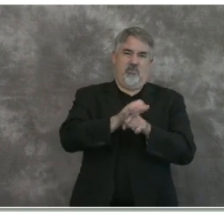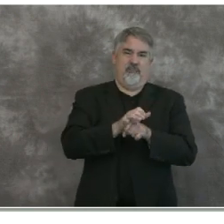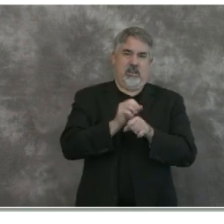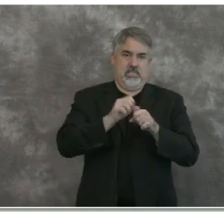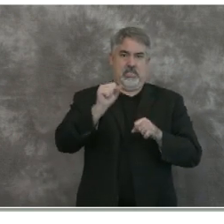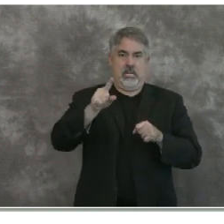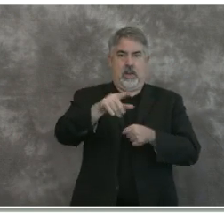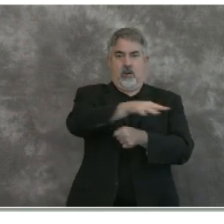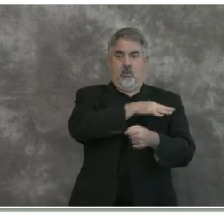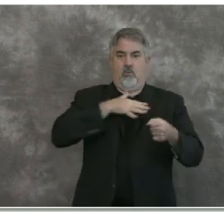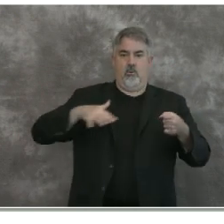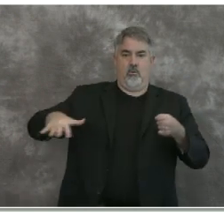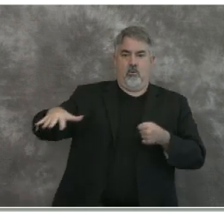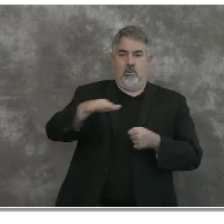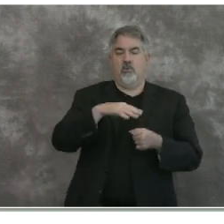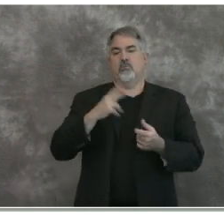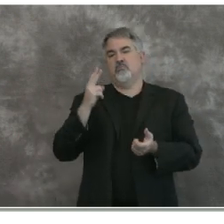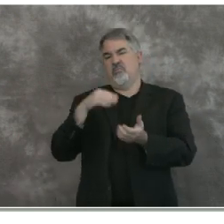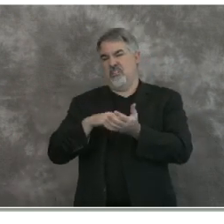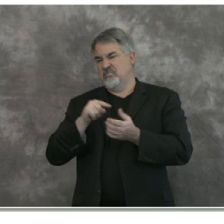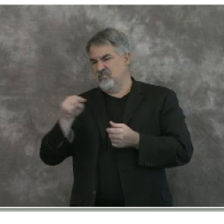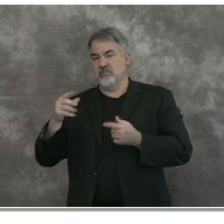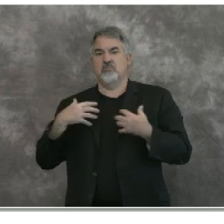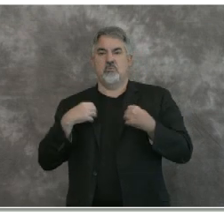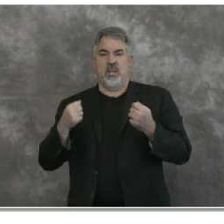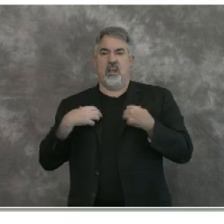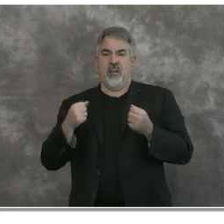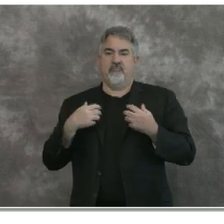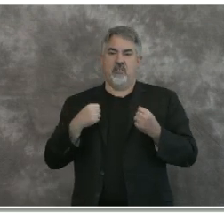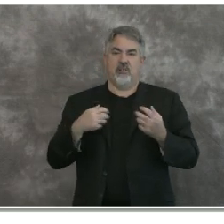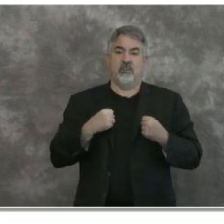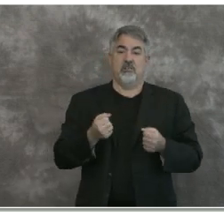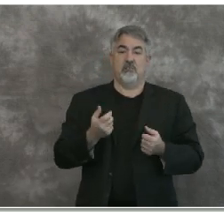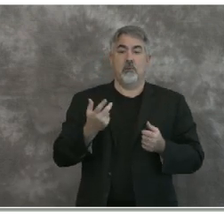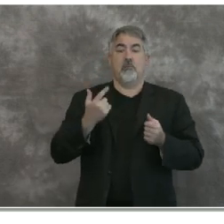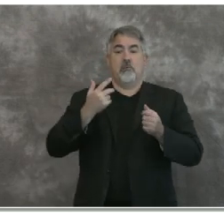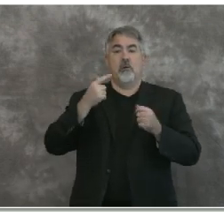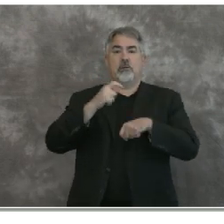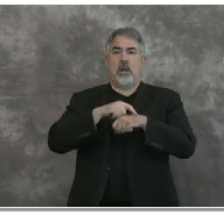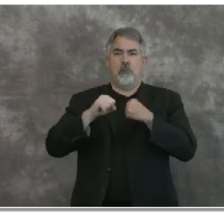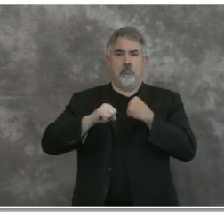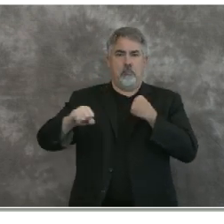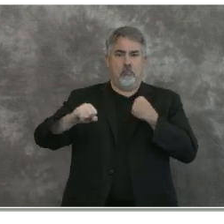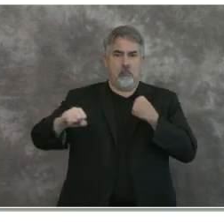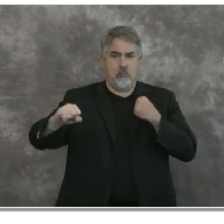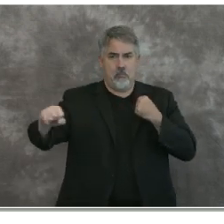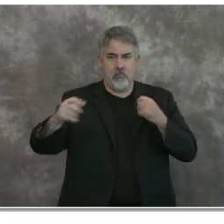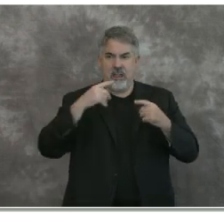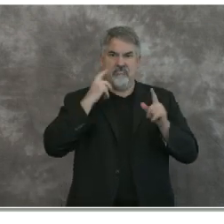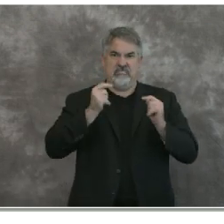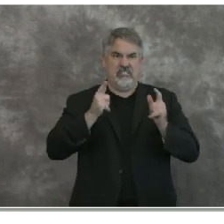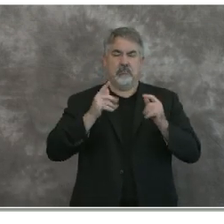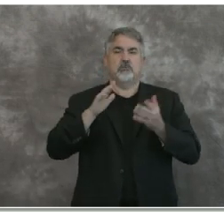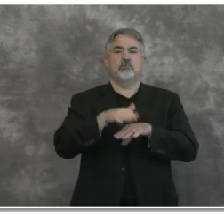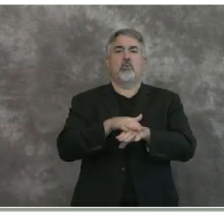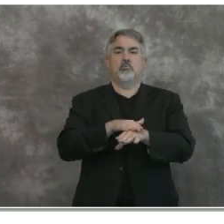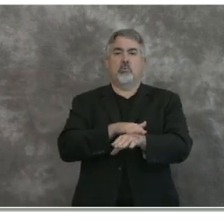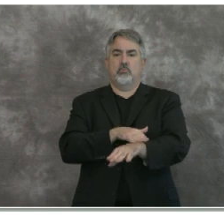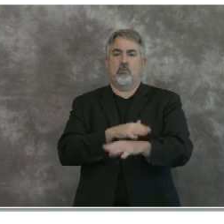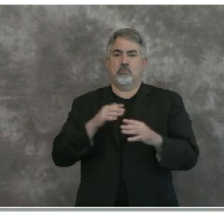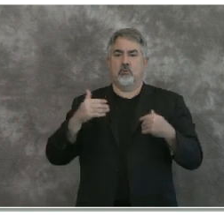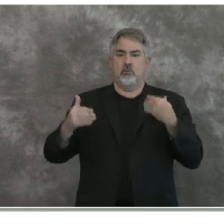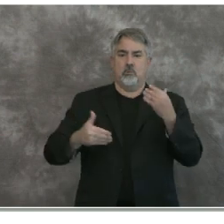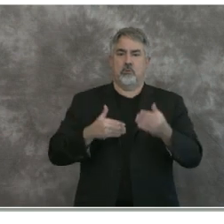estimated recovery, cumulative hospitalizations with a doubling rate of every 37 days, cumulative ICUs with a doubling rate of every 54